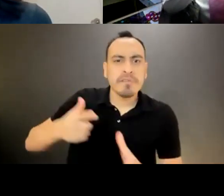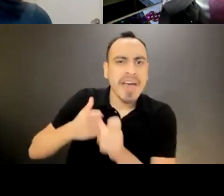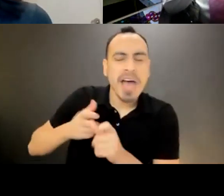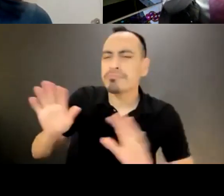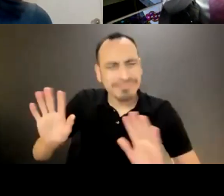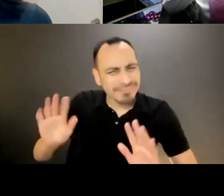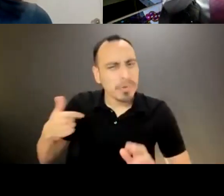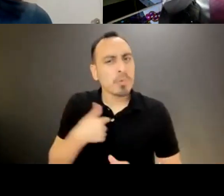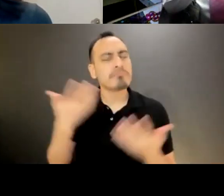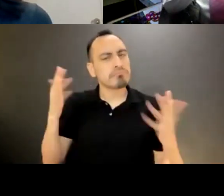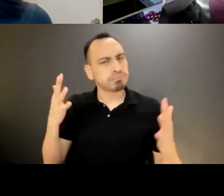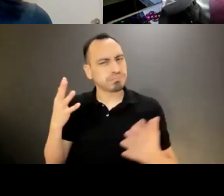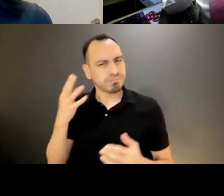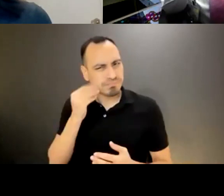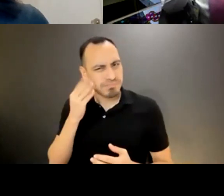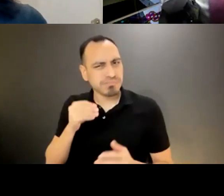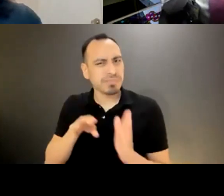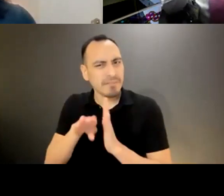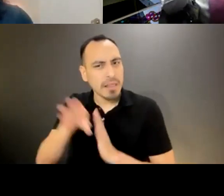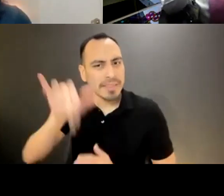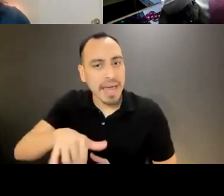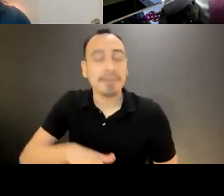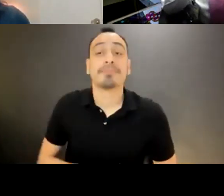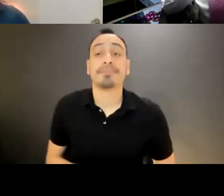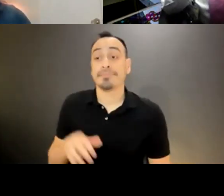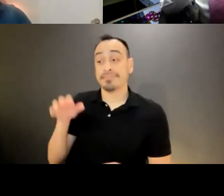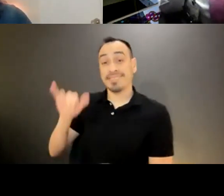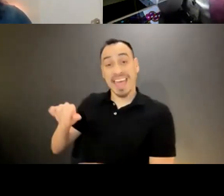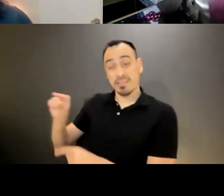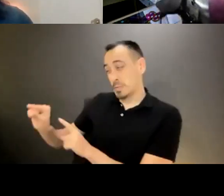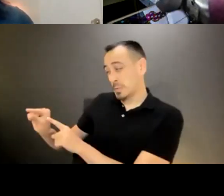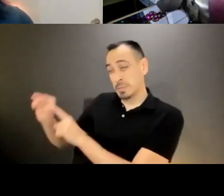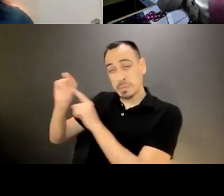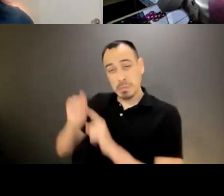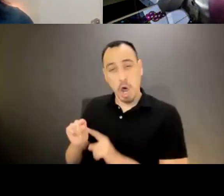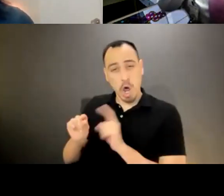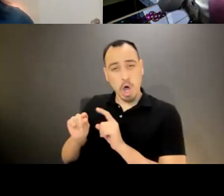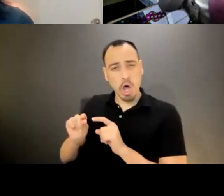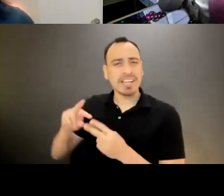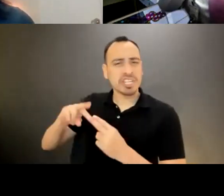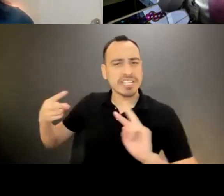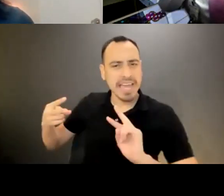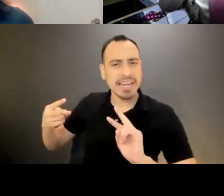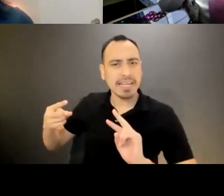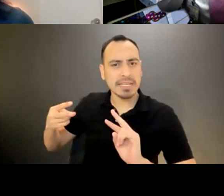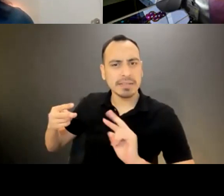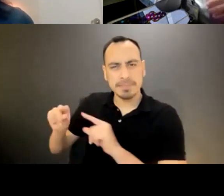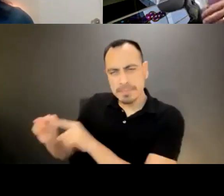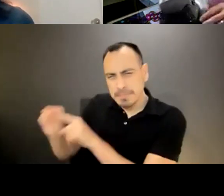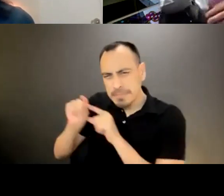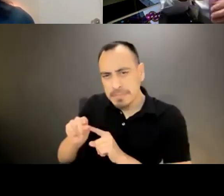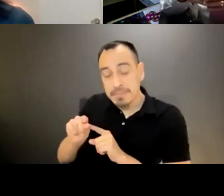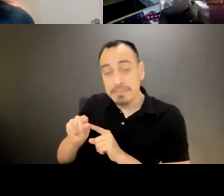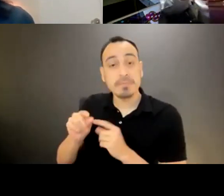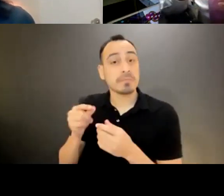particularly small pieces of genetic material that produce that one protein get put into a capsule,